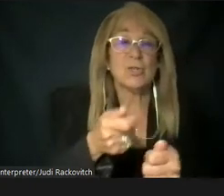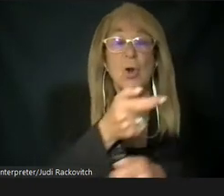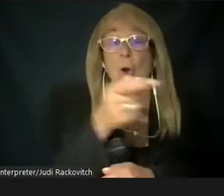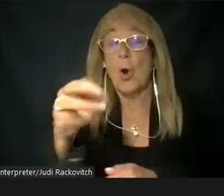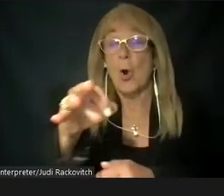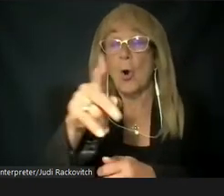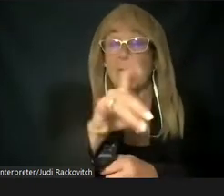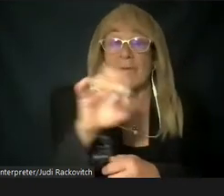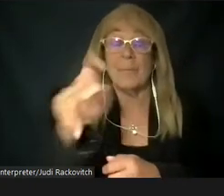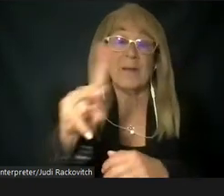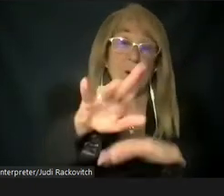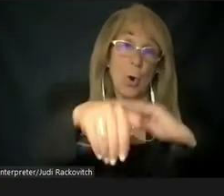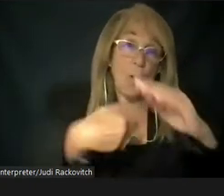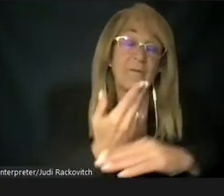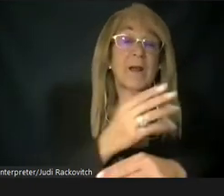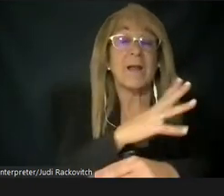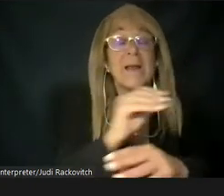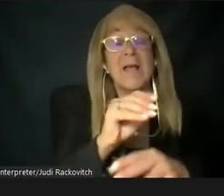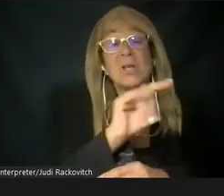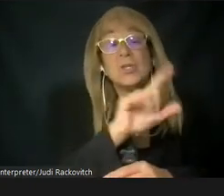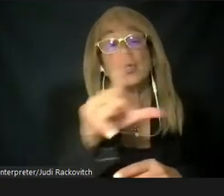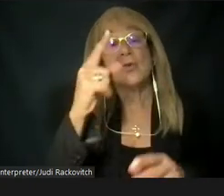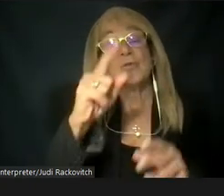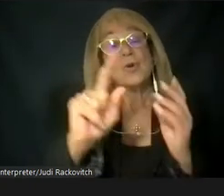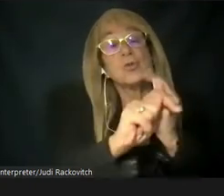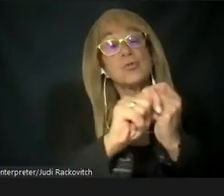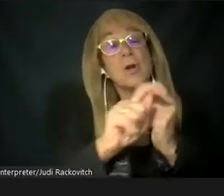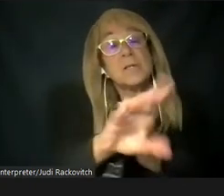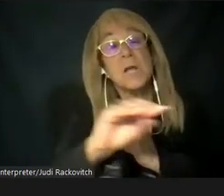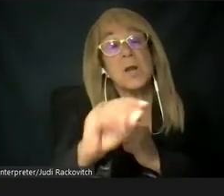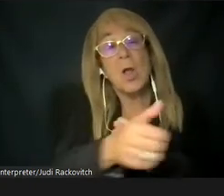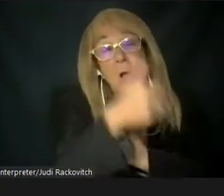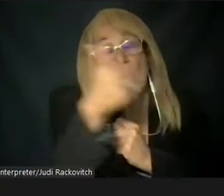and tolls for trucks and other vehicle types would have different ranges.